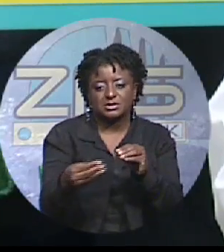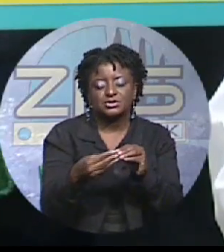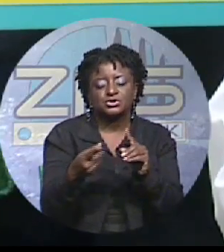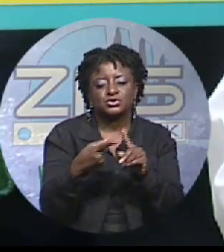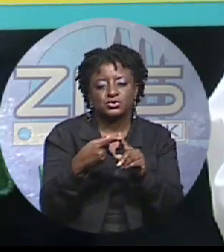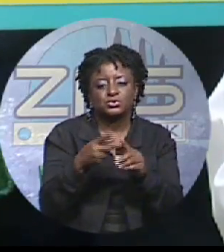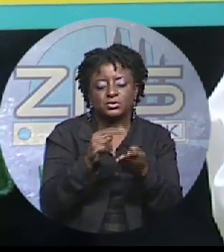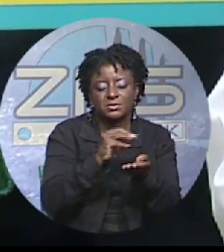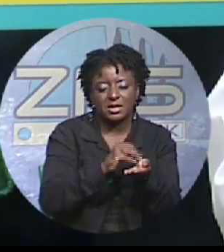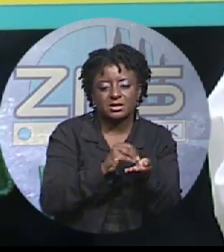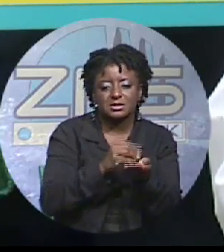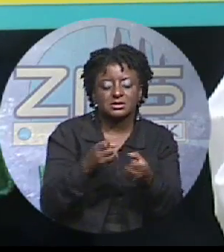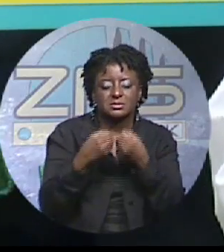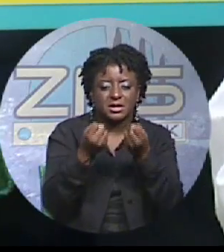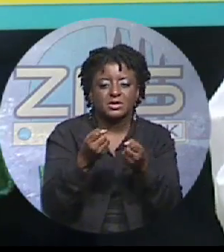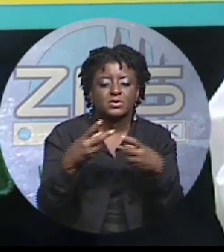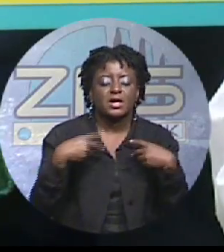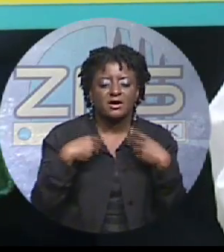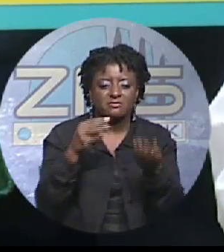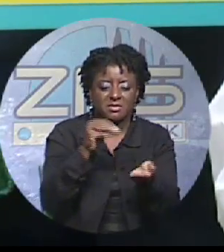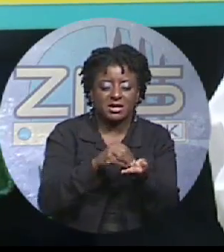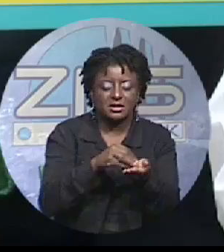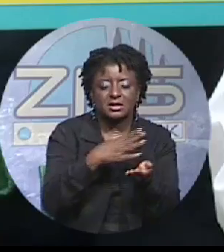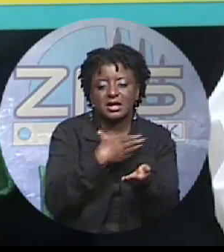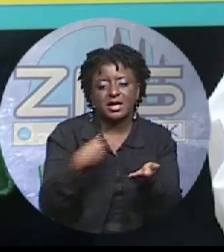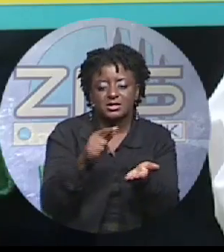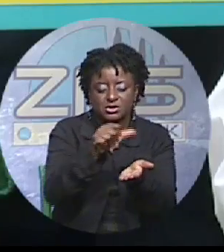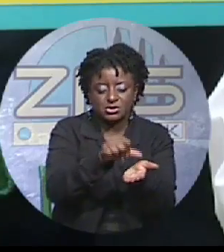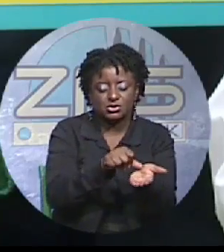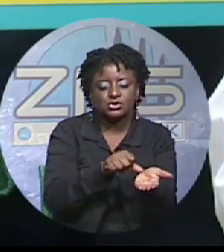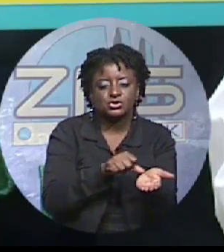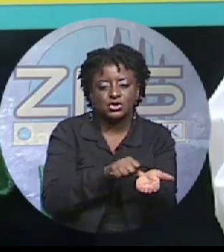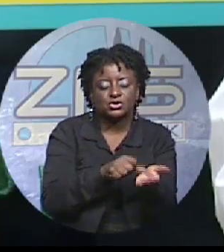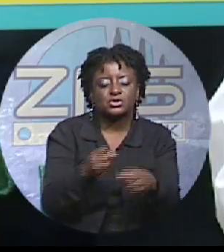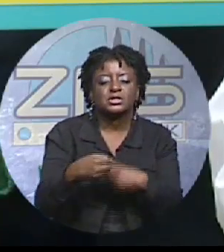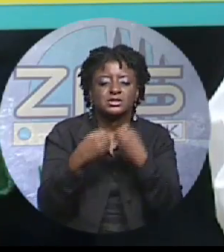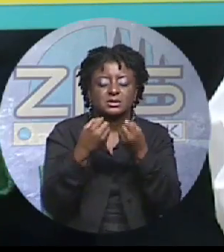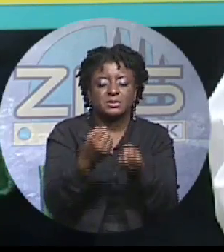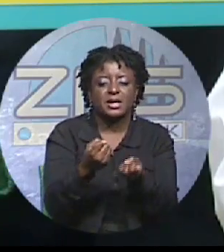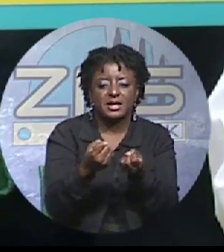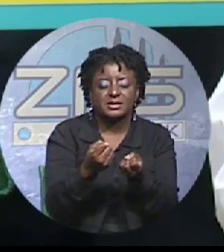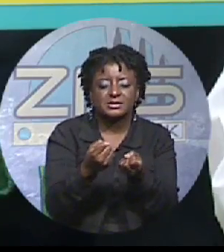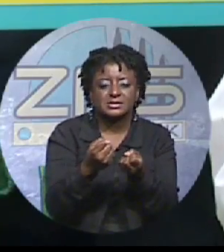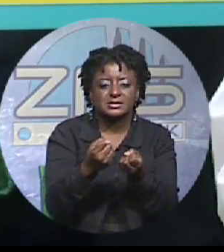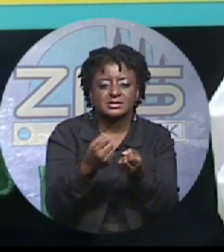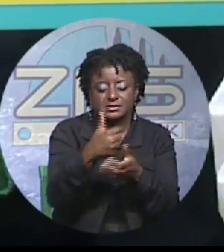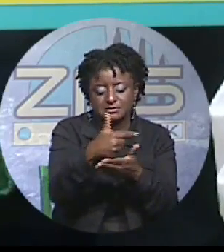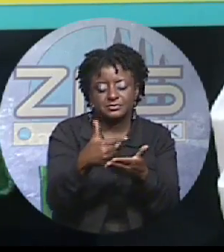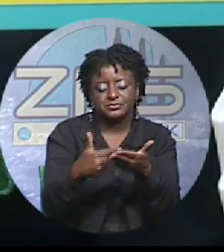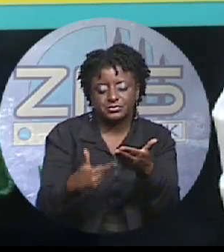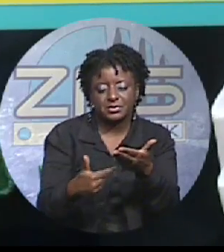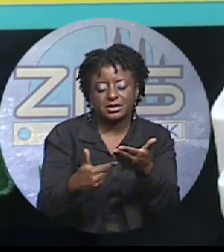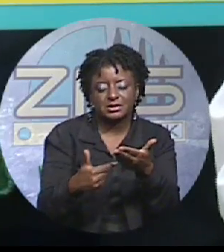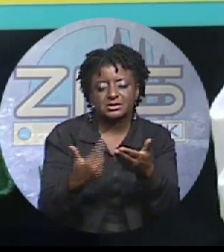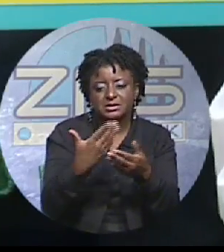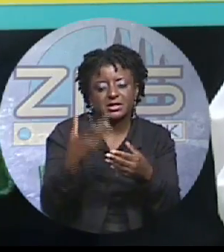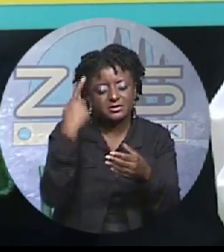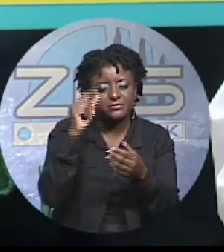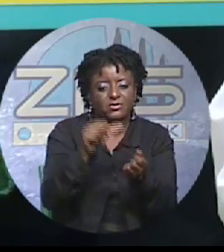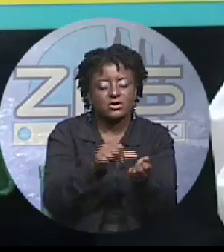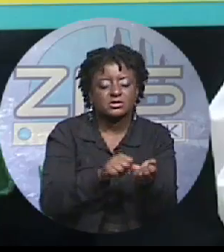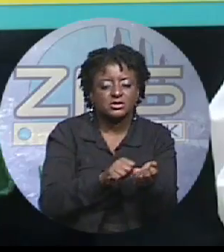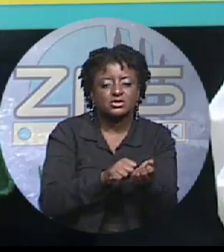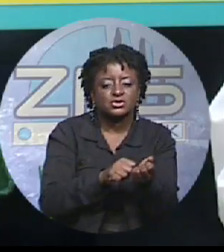have medical and surgical supplies. So your gauzes, your gowns, and your syringes, your needles for those